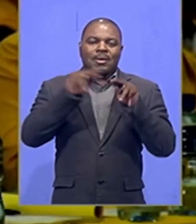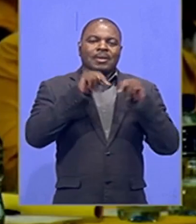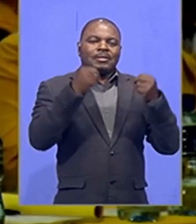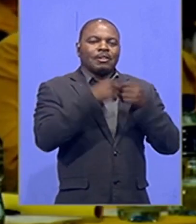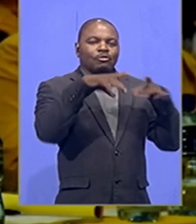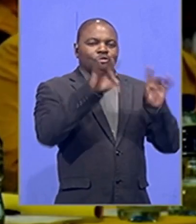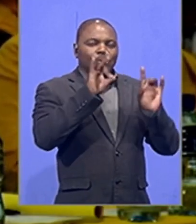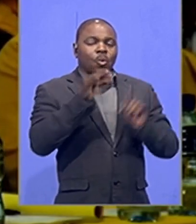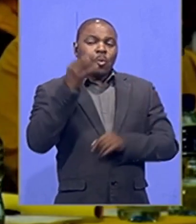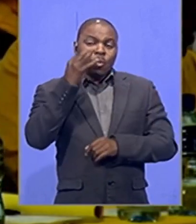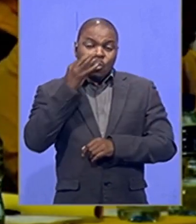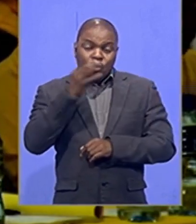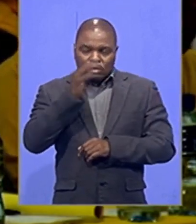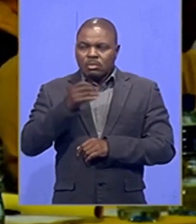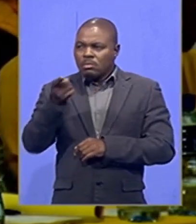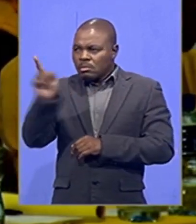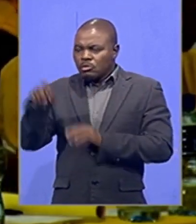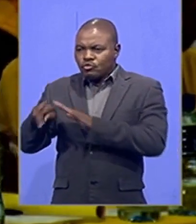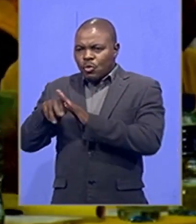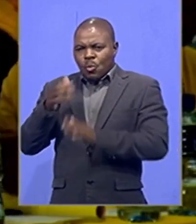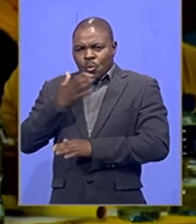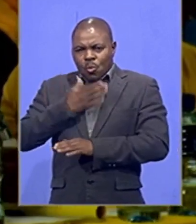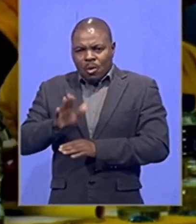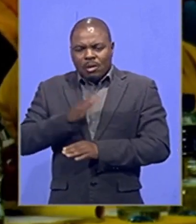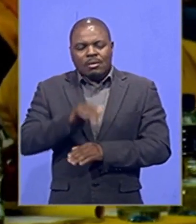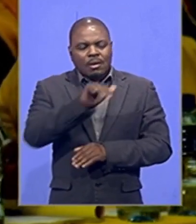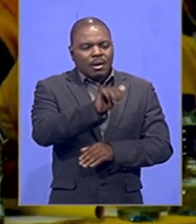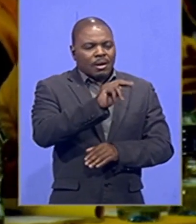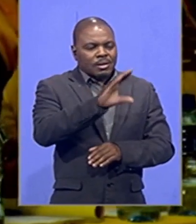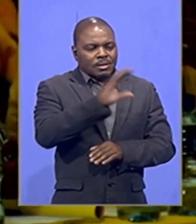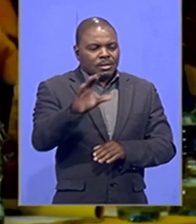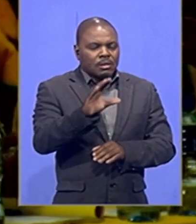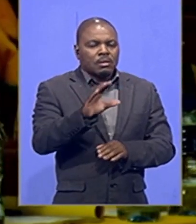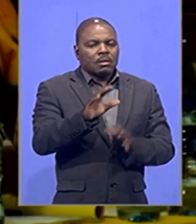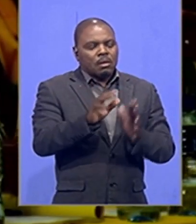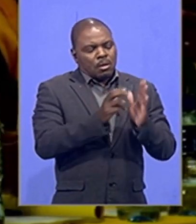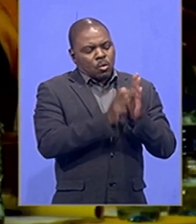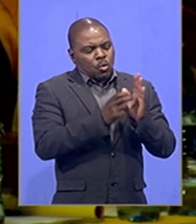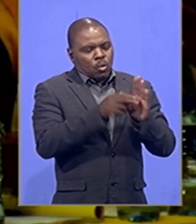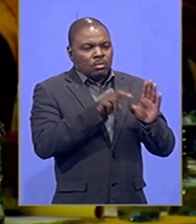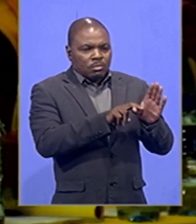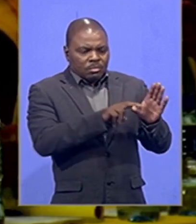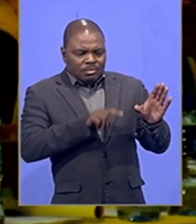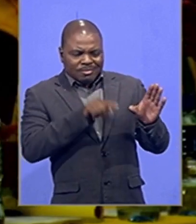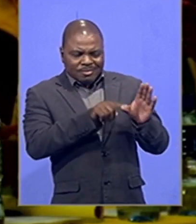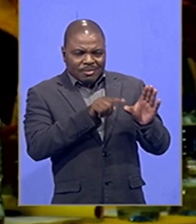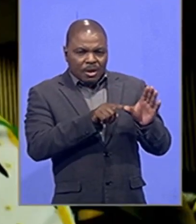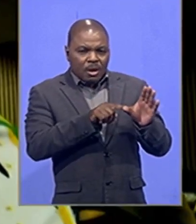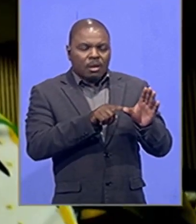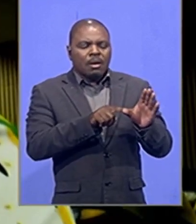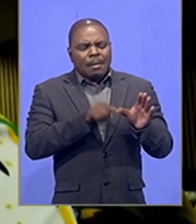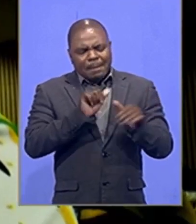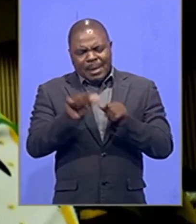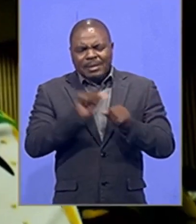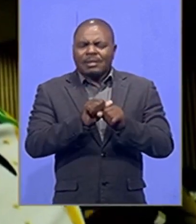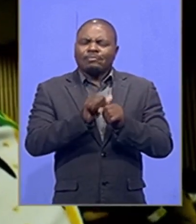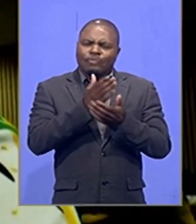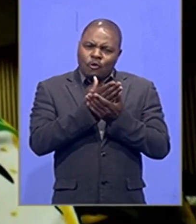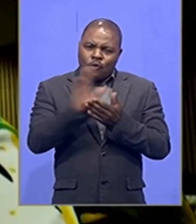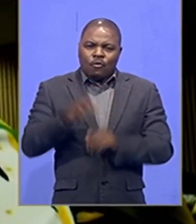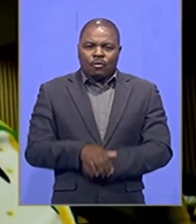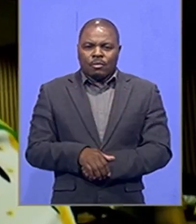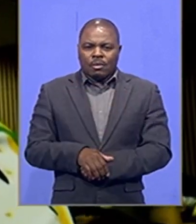re makala a nyaka gore molawana wa go ipeela ka thoko wa ANC o lekolwe leswa goba o fedišwe. Re nyaka gore molawana